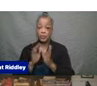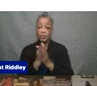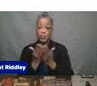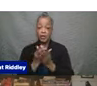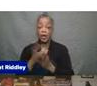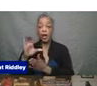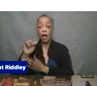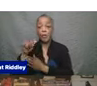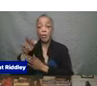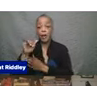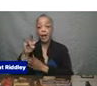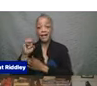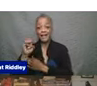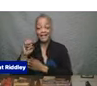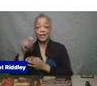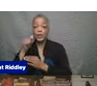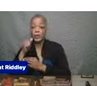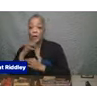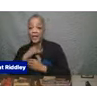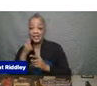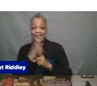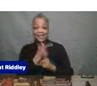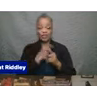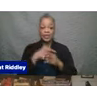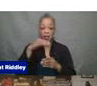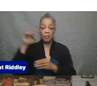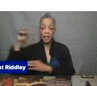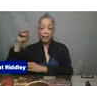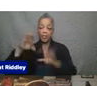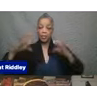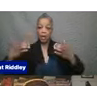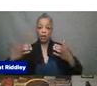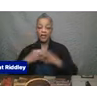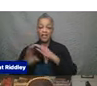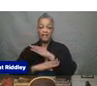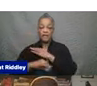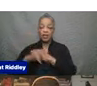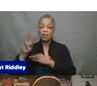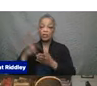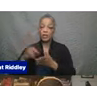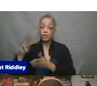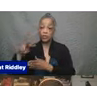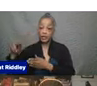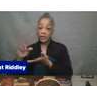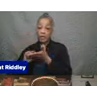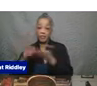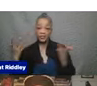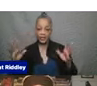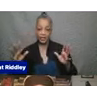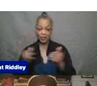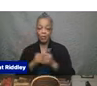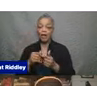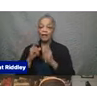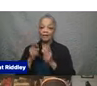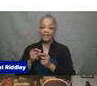Comrade Sisters, Women of the Black Panther Party, published in fall of 2022. We want to give Ericka